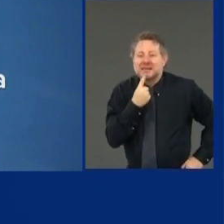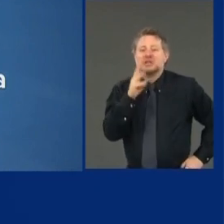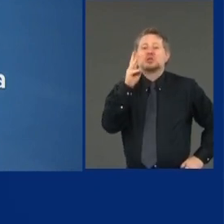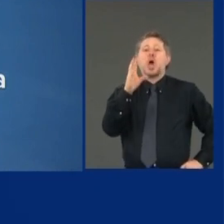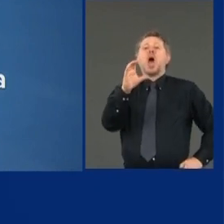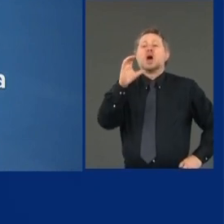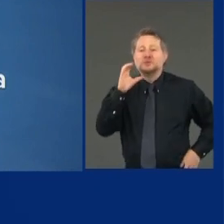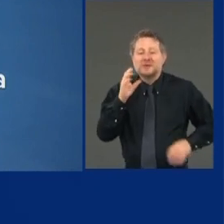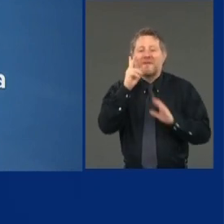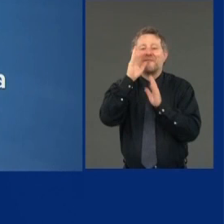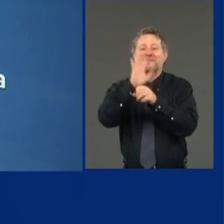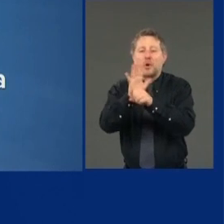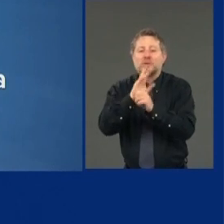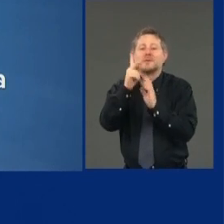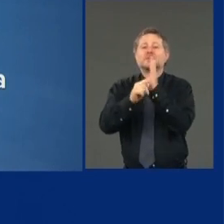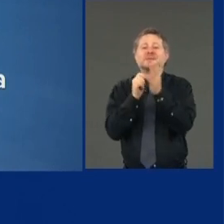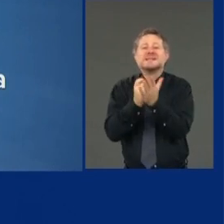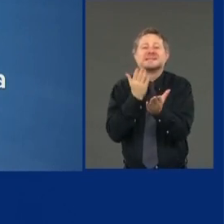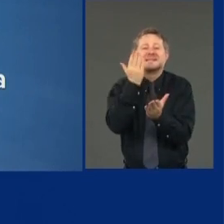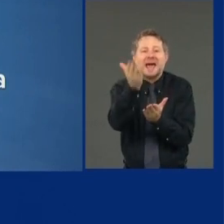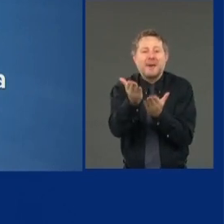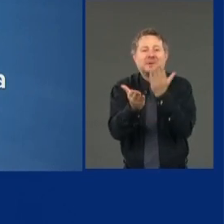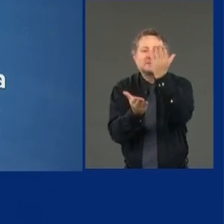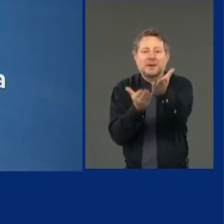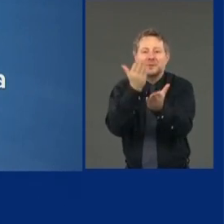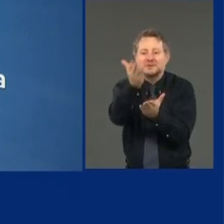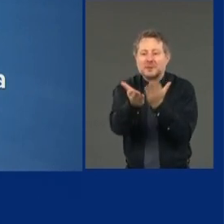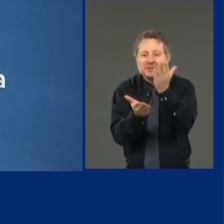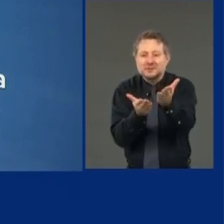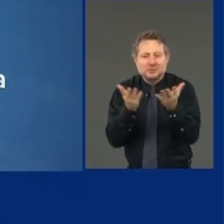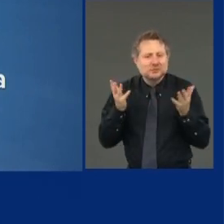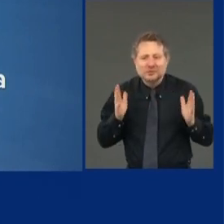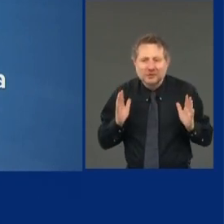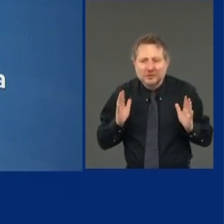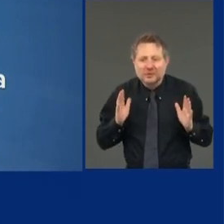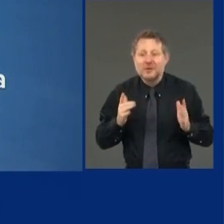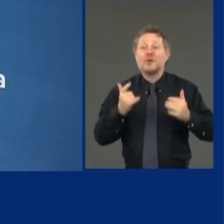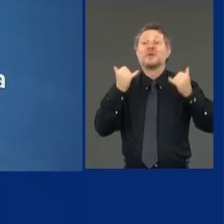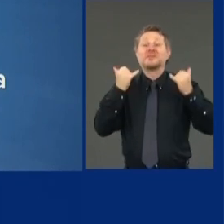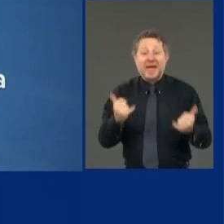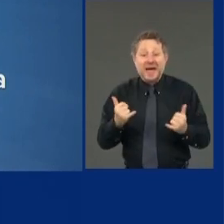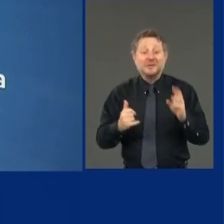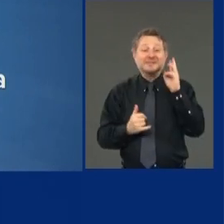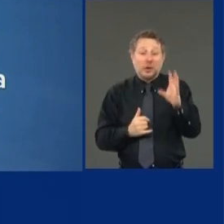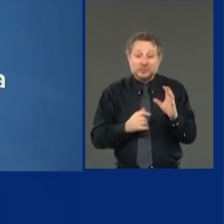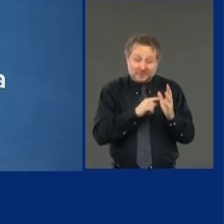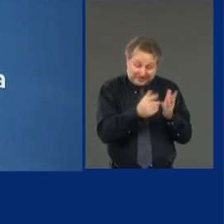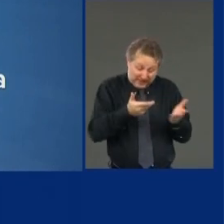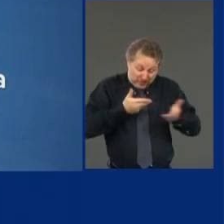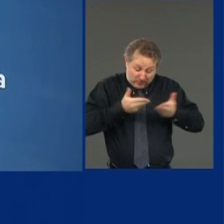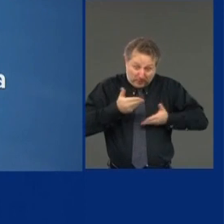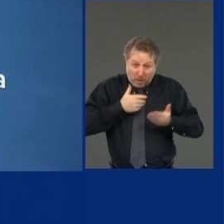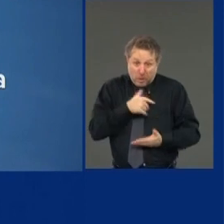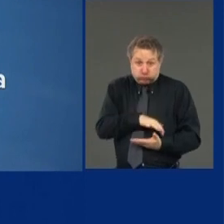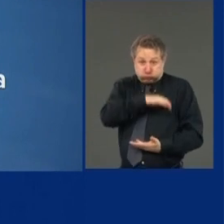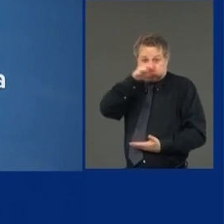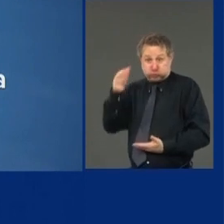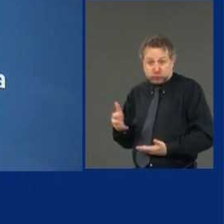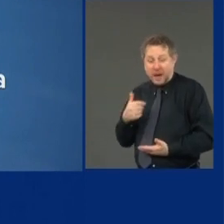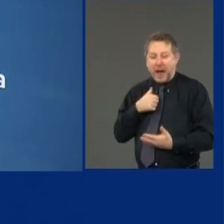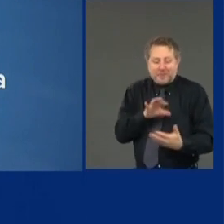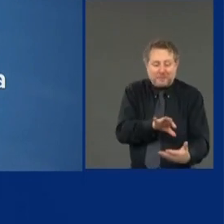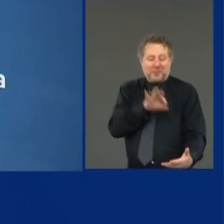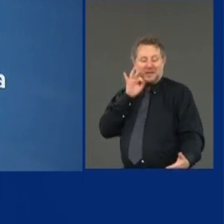600 people submitted videos. Of the 600 submissions, 5